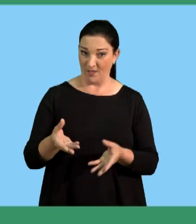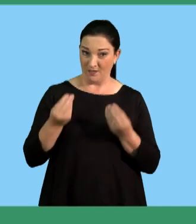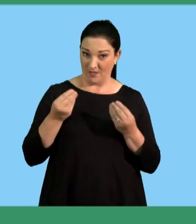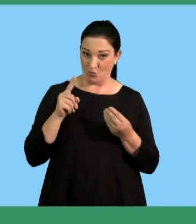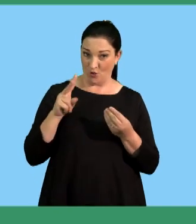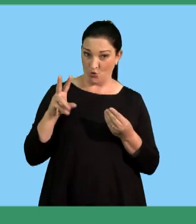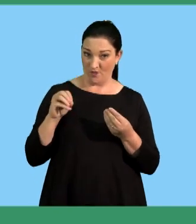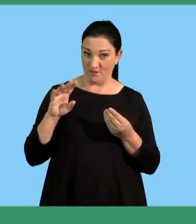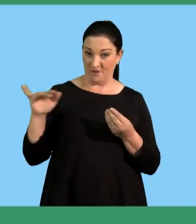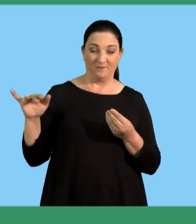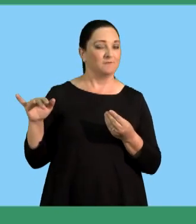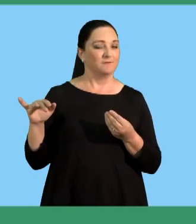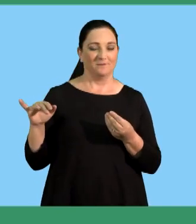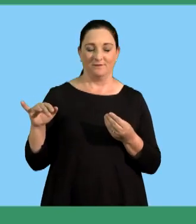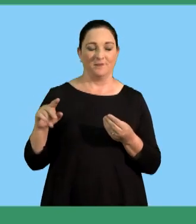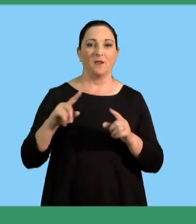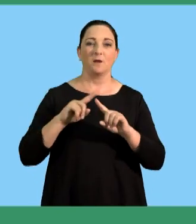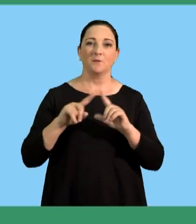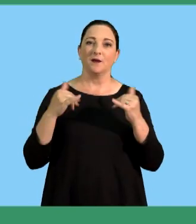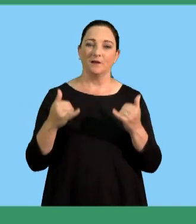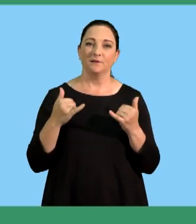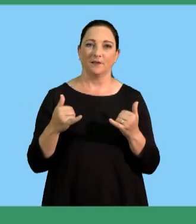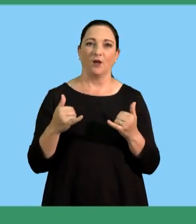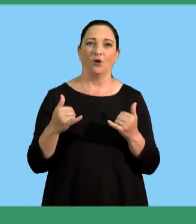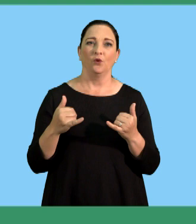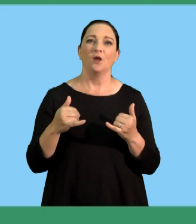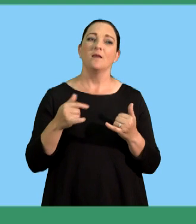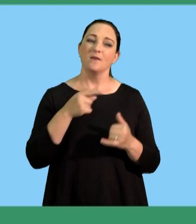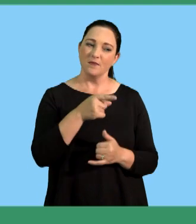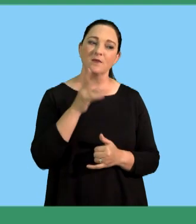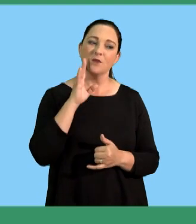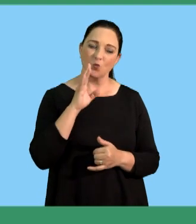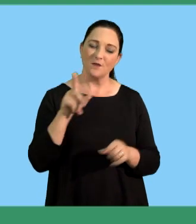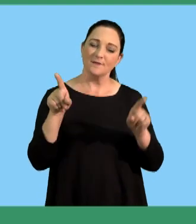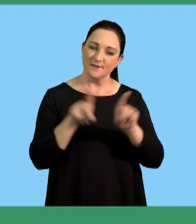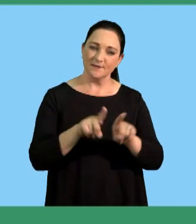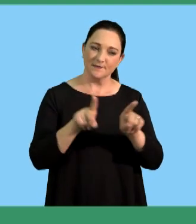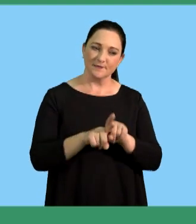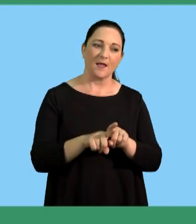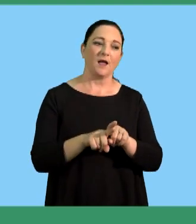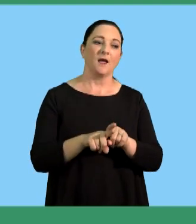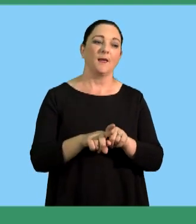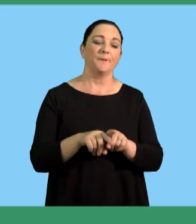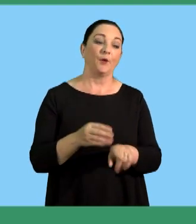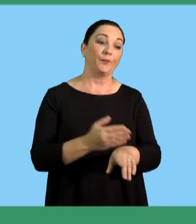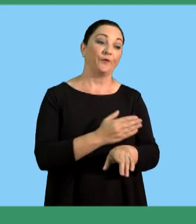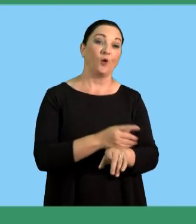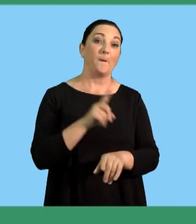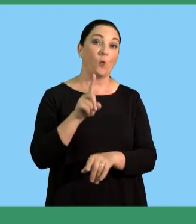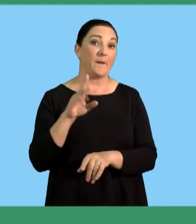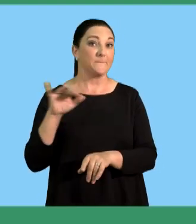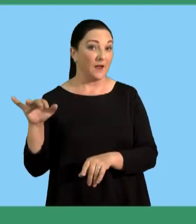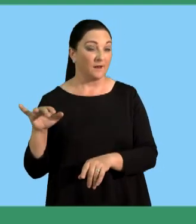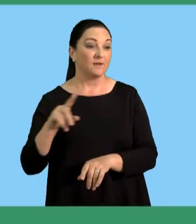120 million, but the owner will be returned to the same financial position. The insurance company will only give the owner